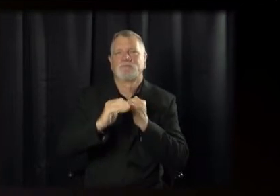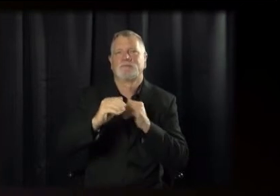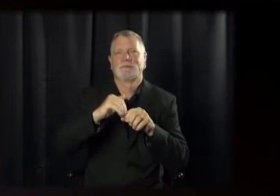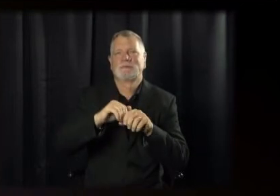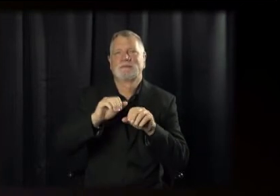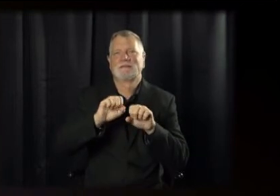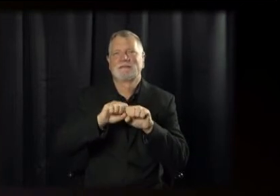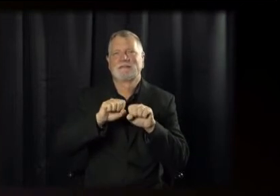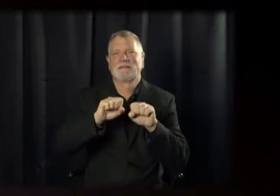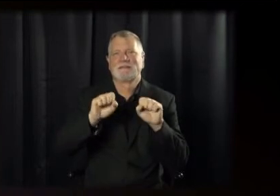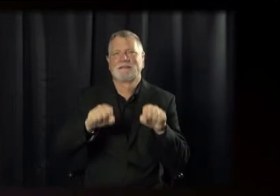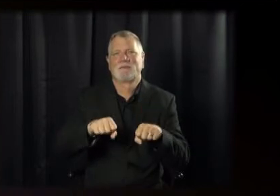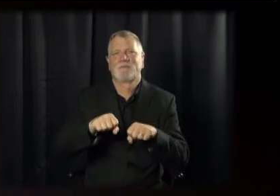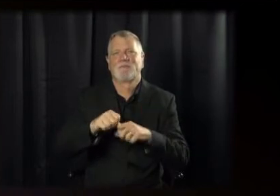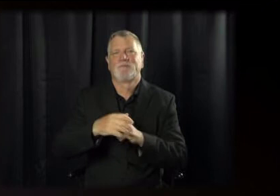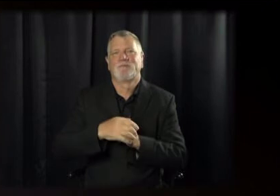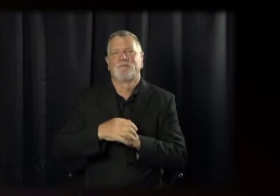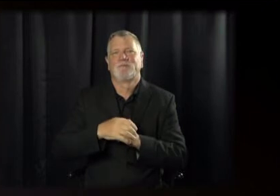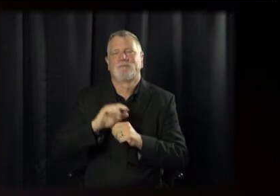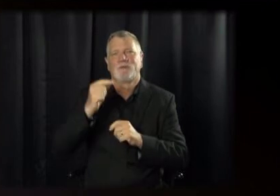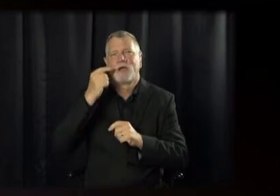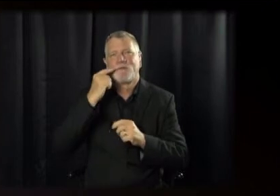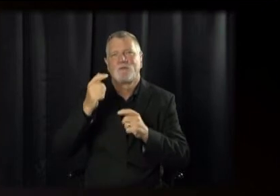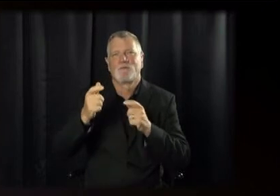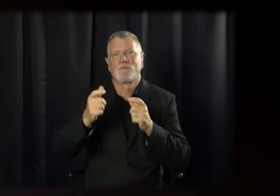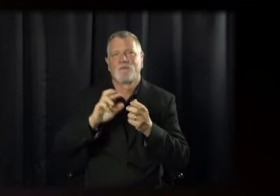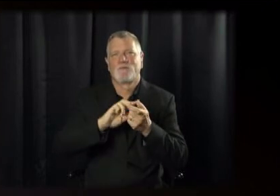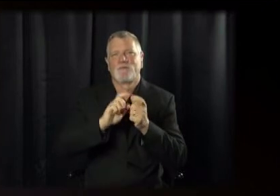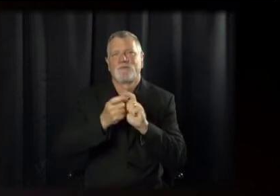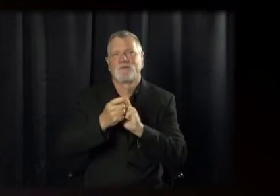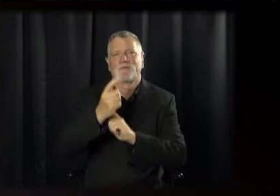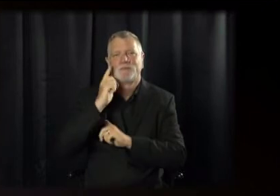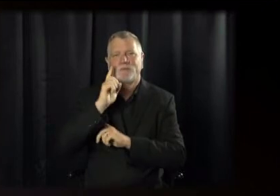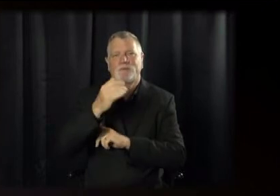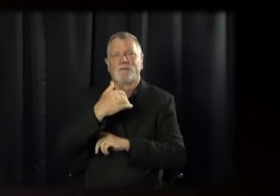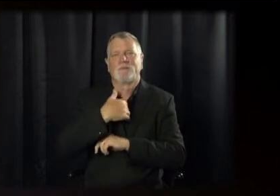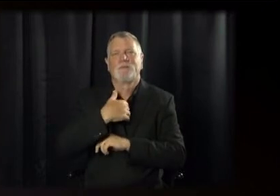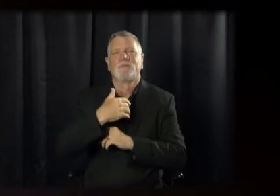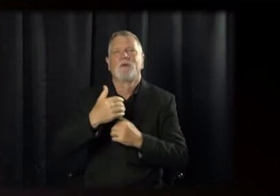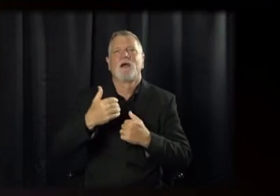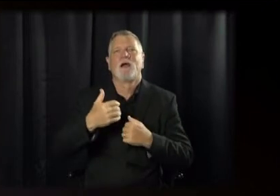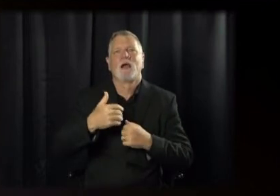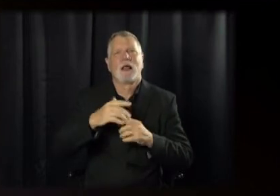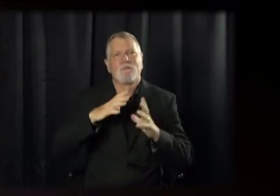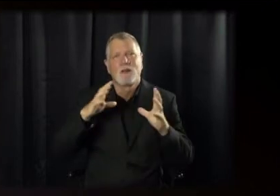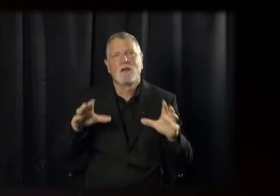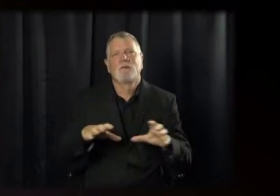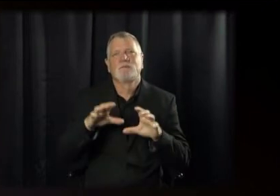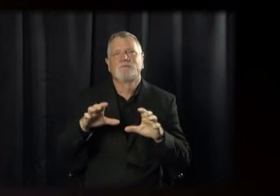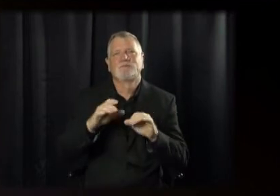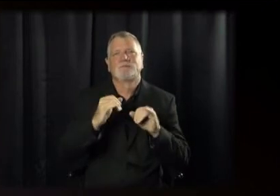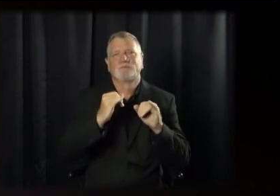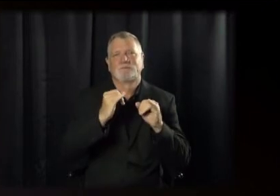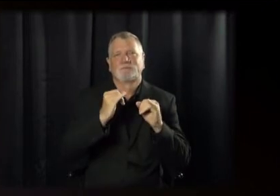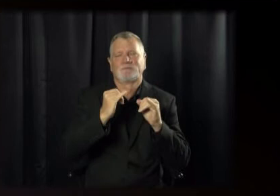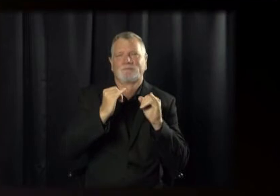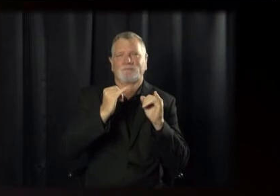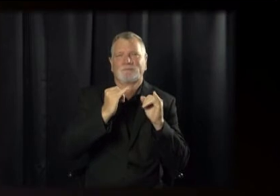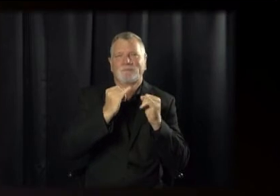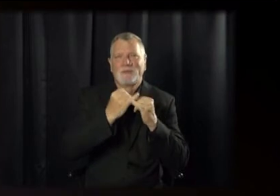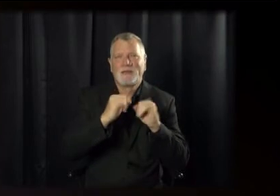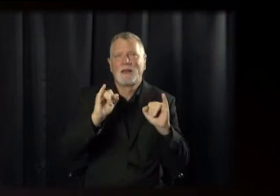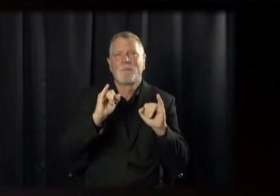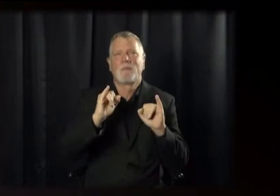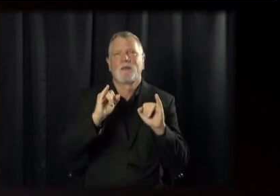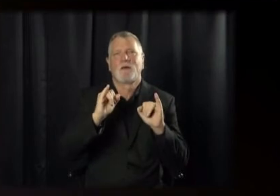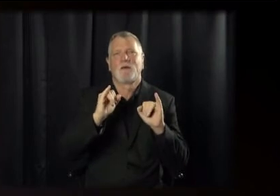system. Governance reform. The cooperative system requires a robust, independent governance model with